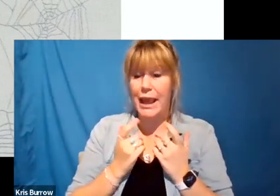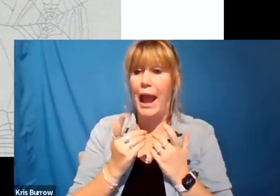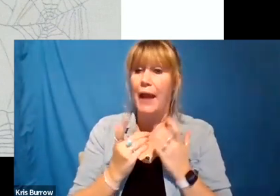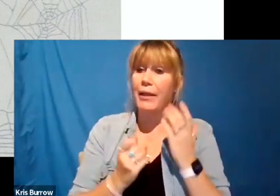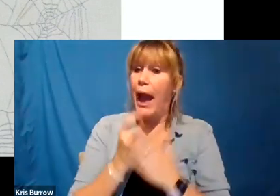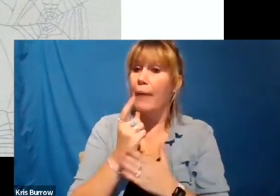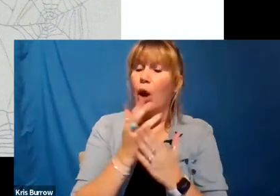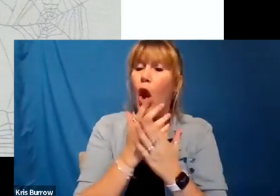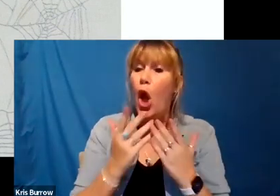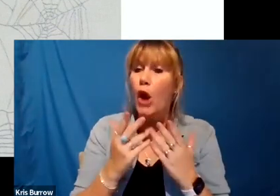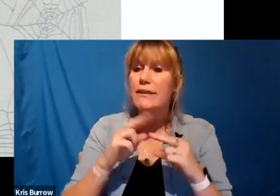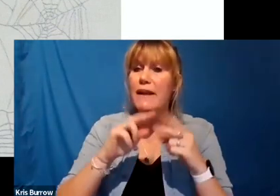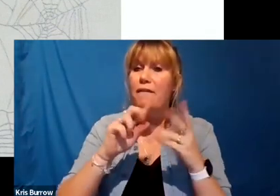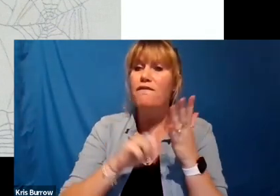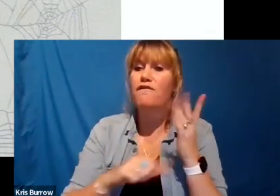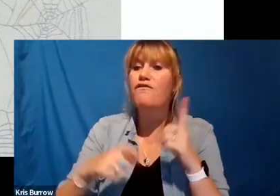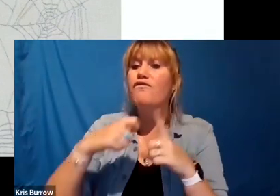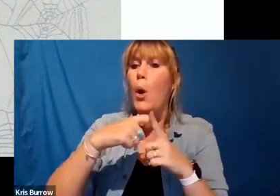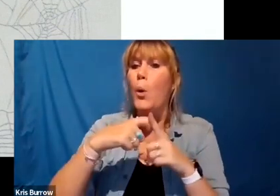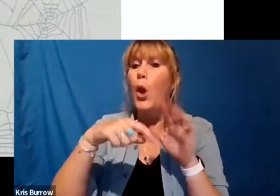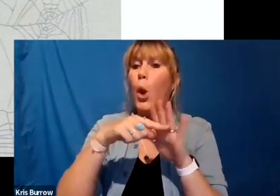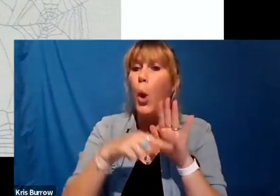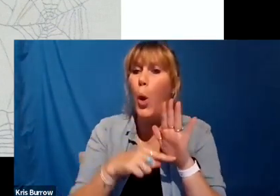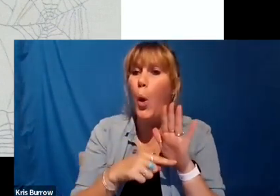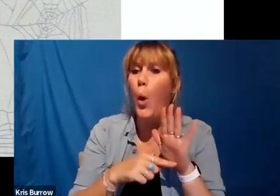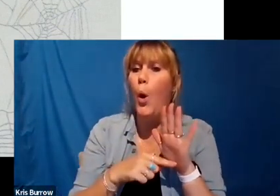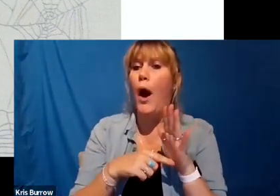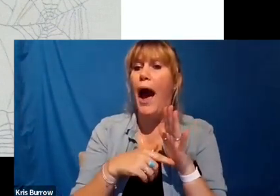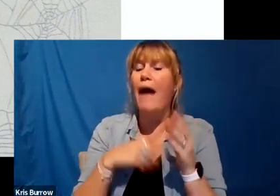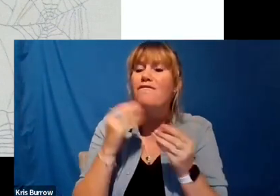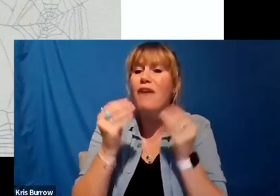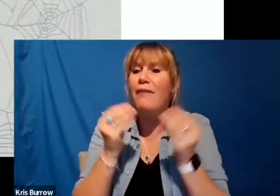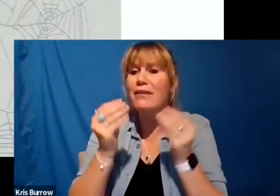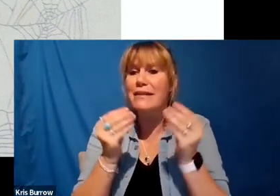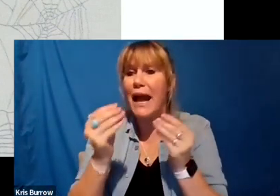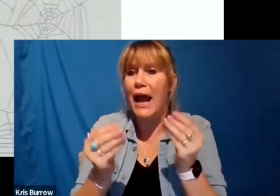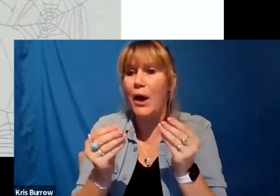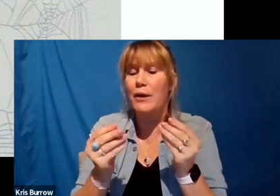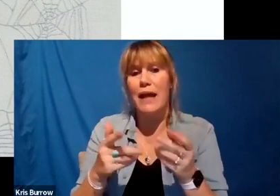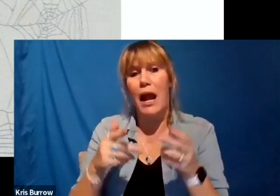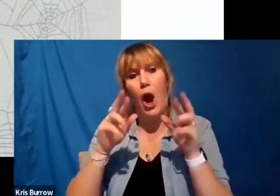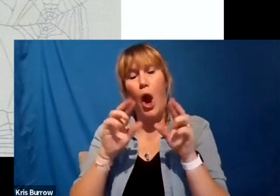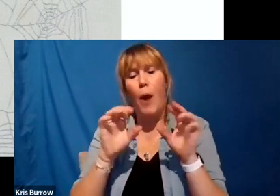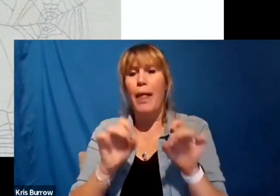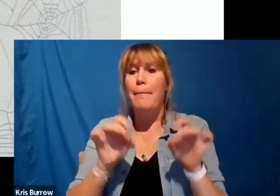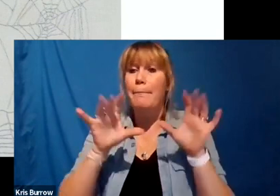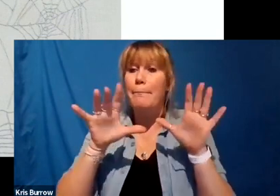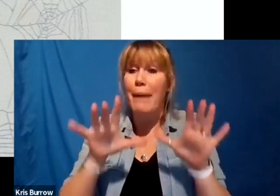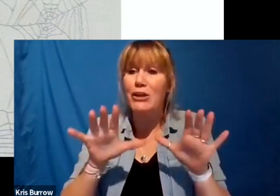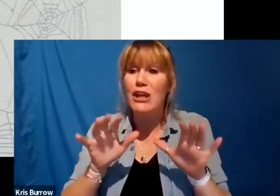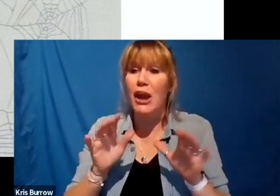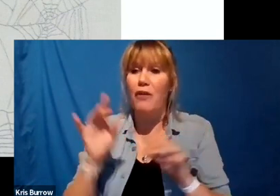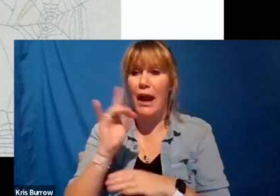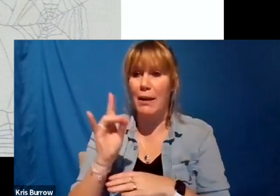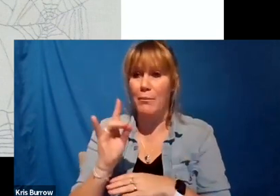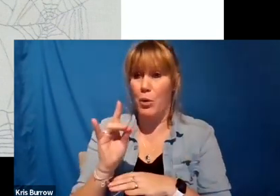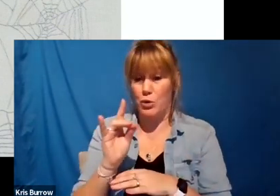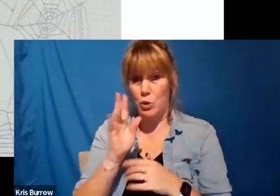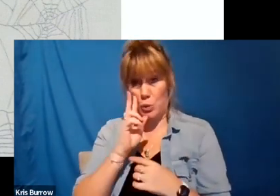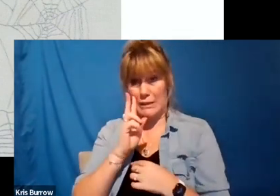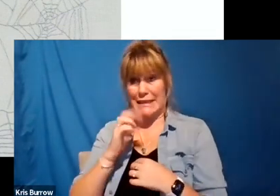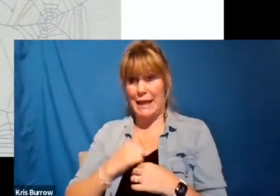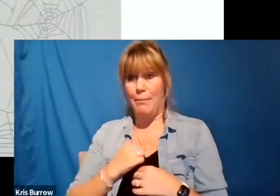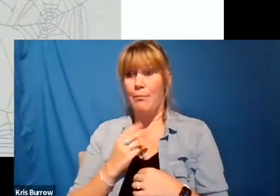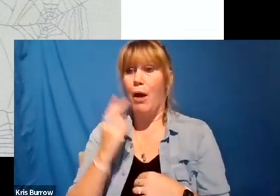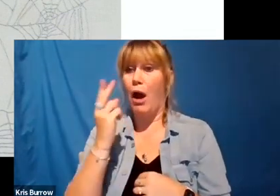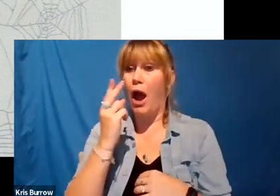fairy tales and symbolise many things. And I hope some of the magic of animals comes across in my artwork.